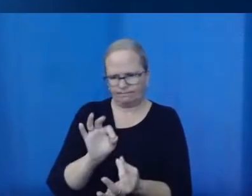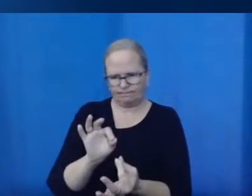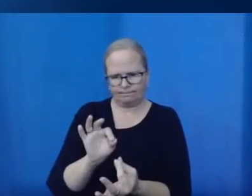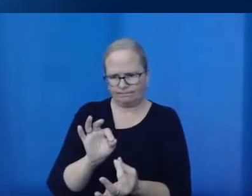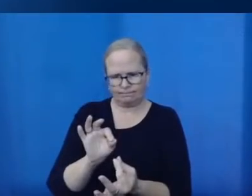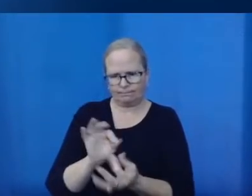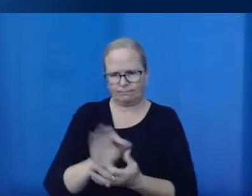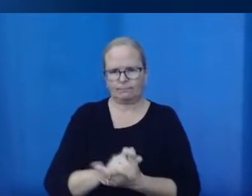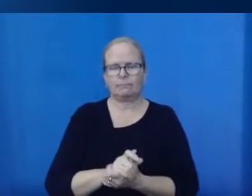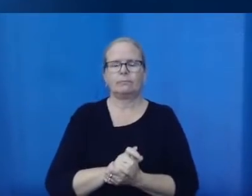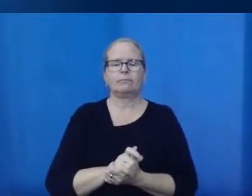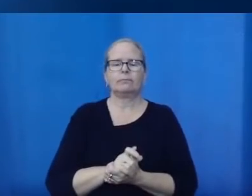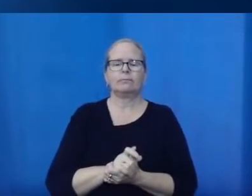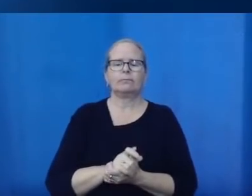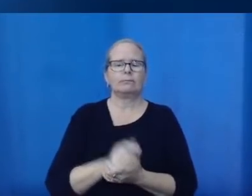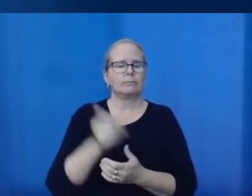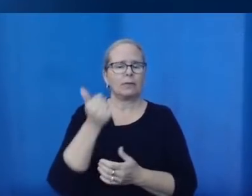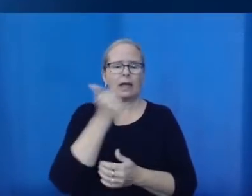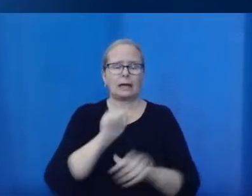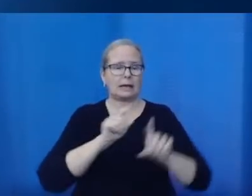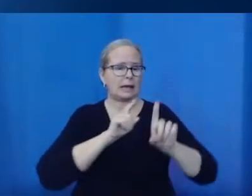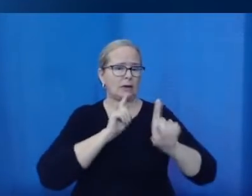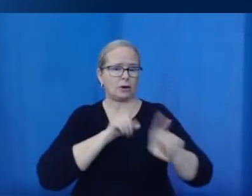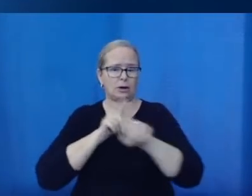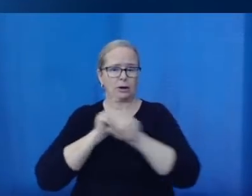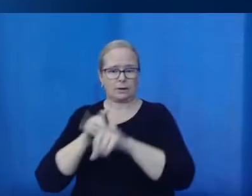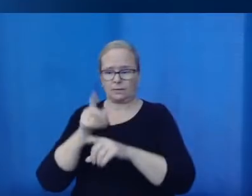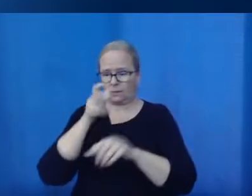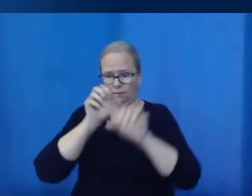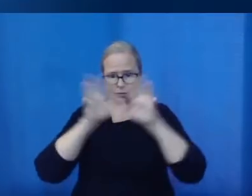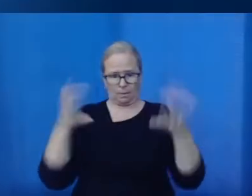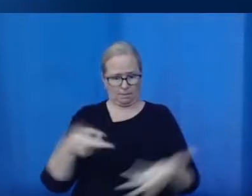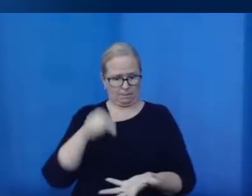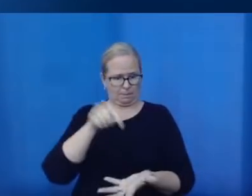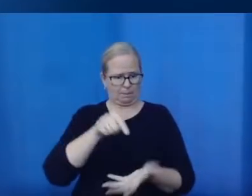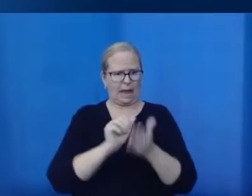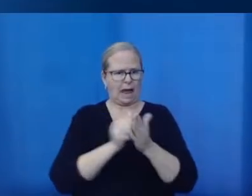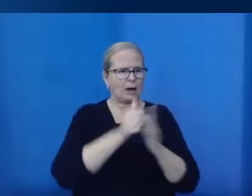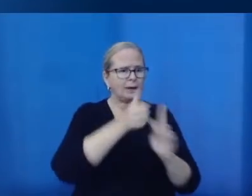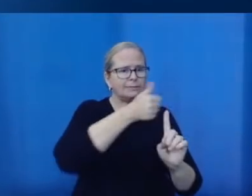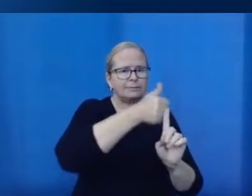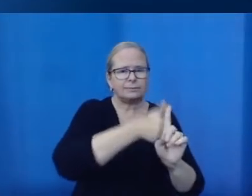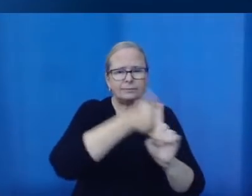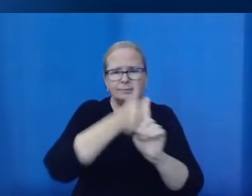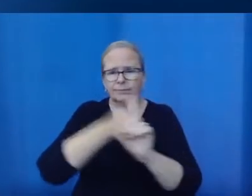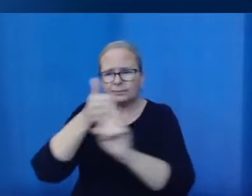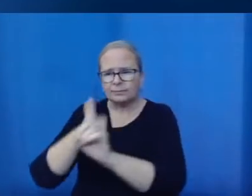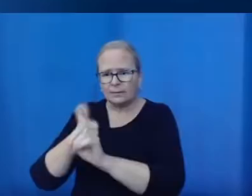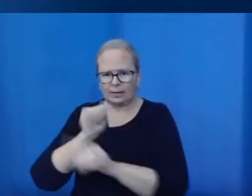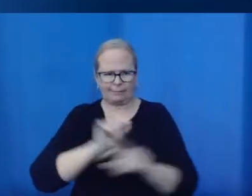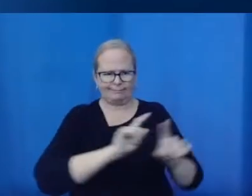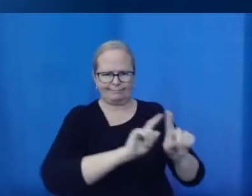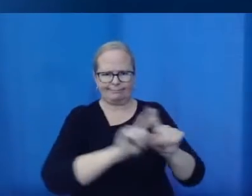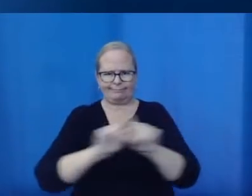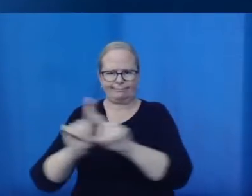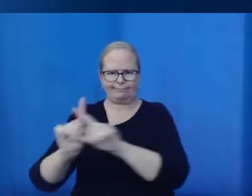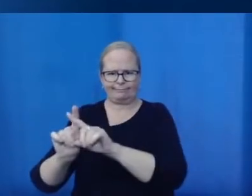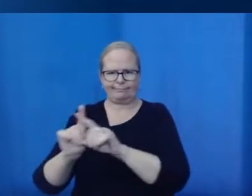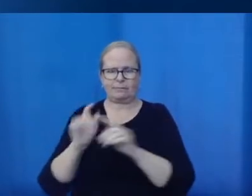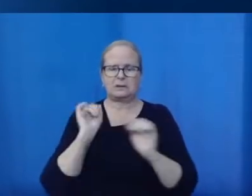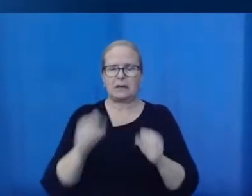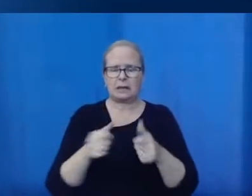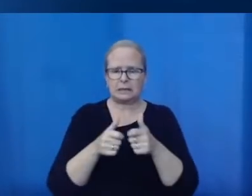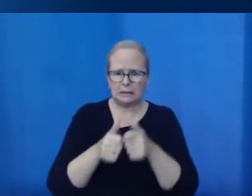us, this briefing could be an email or text. But experiences, processing, and